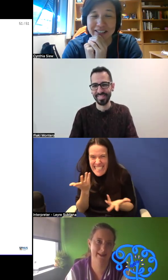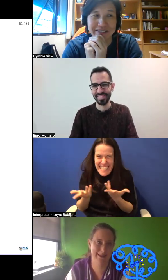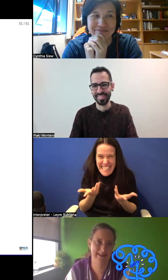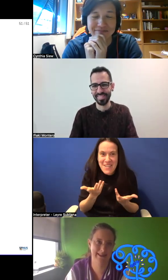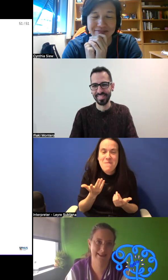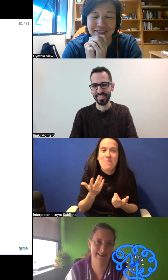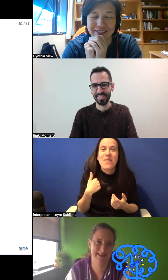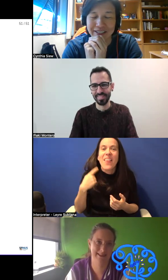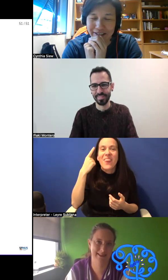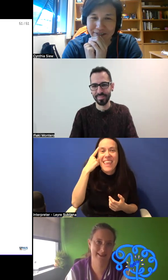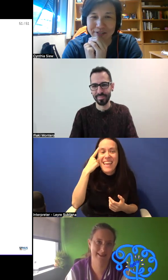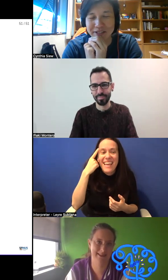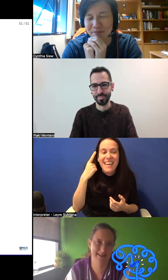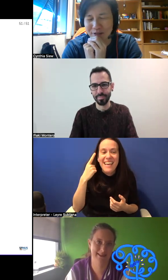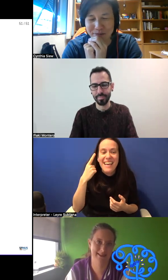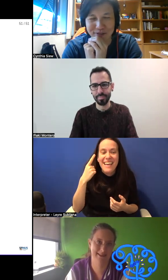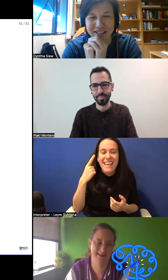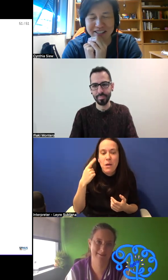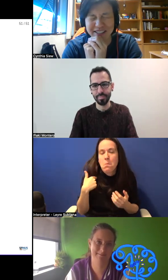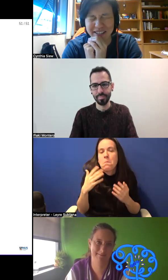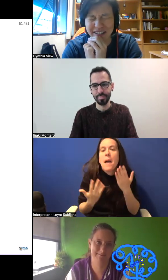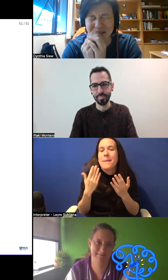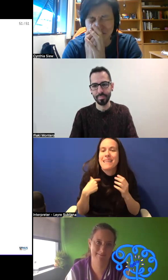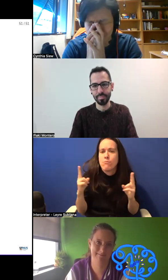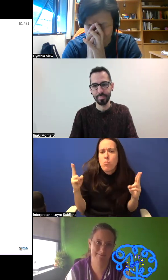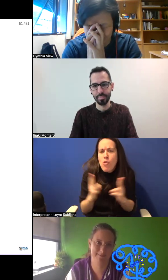what I will just very briefly